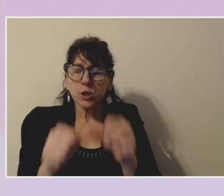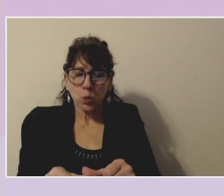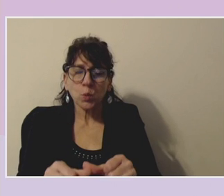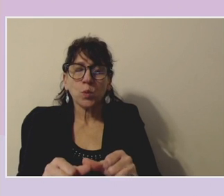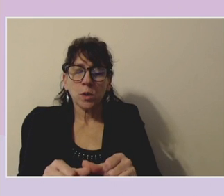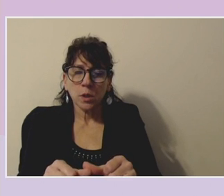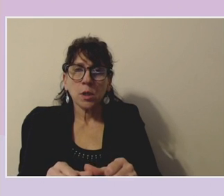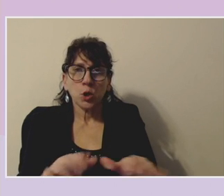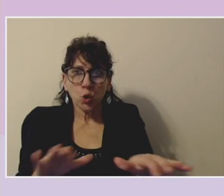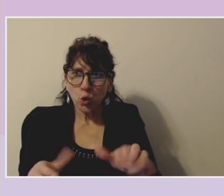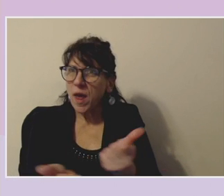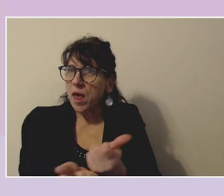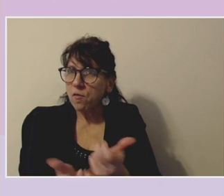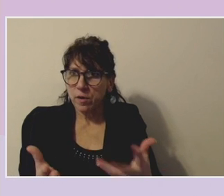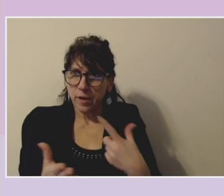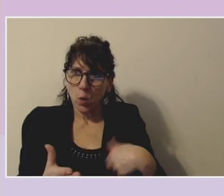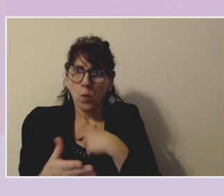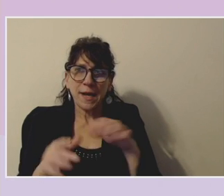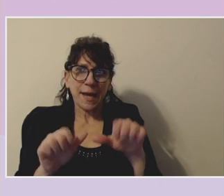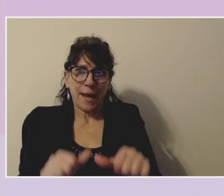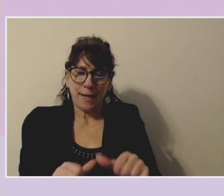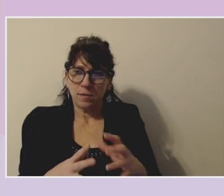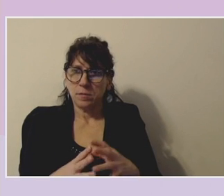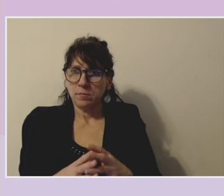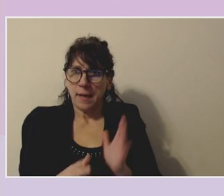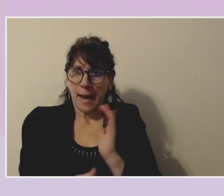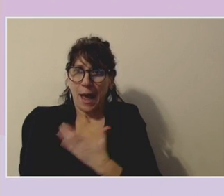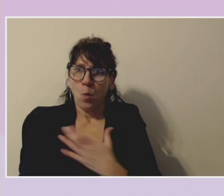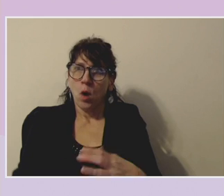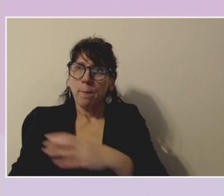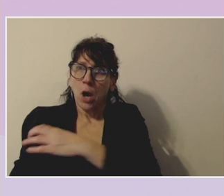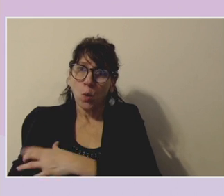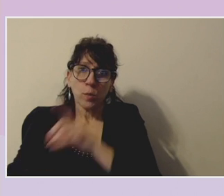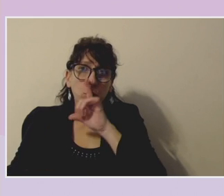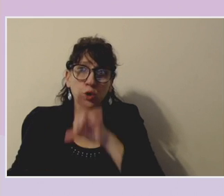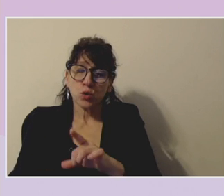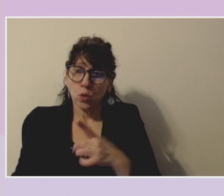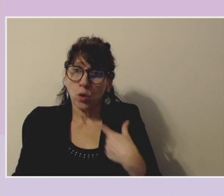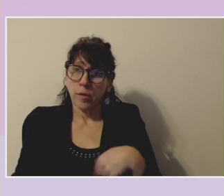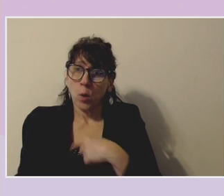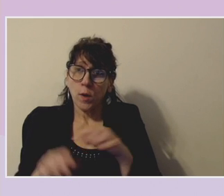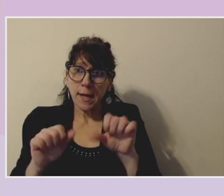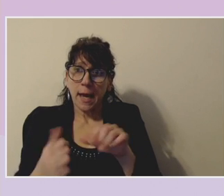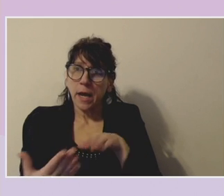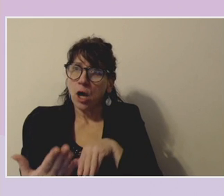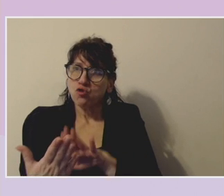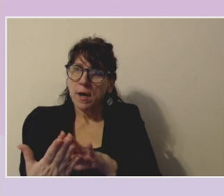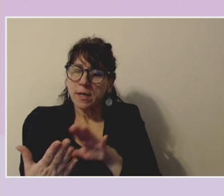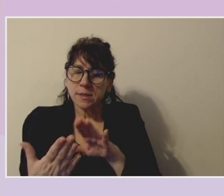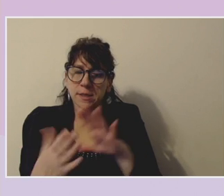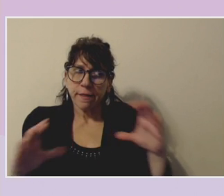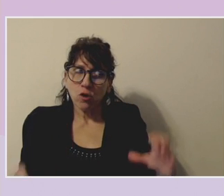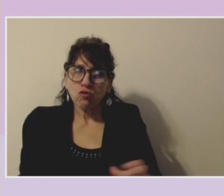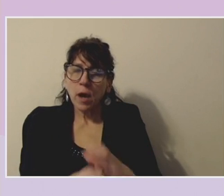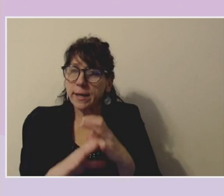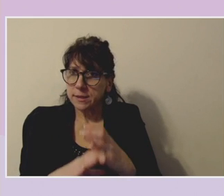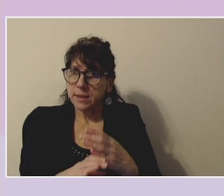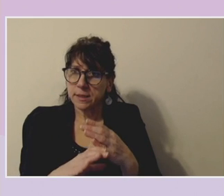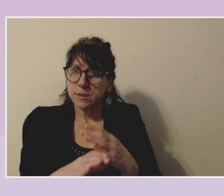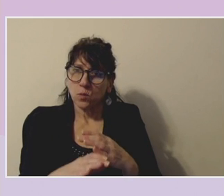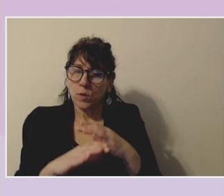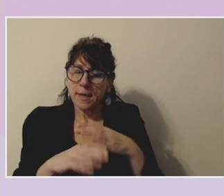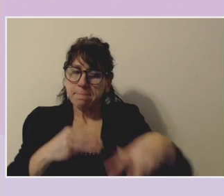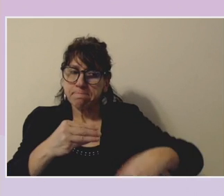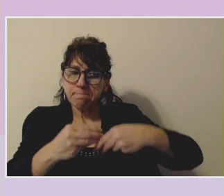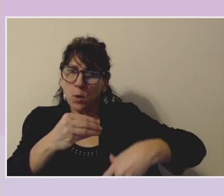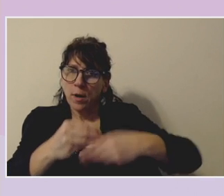do everything in our power to ensure that we can address this crisis, that we can build upon the